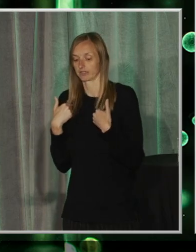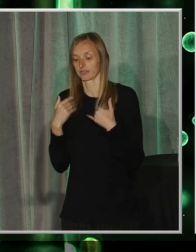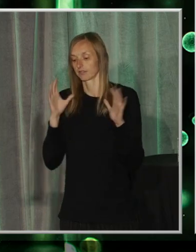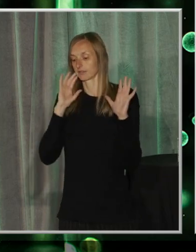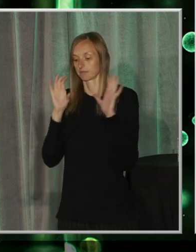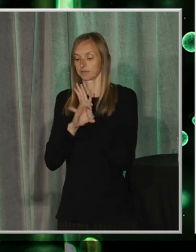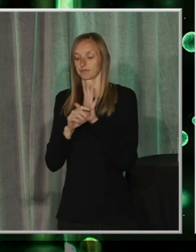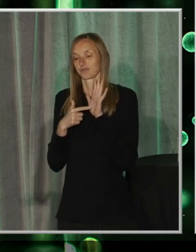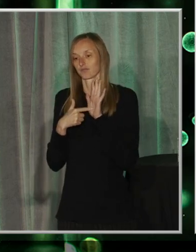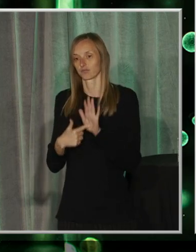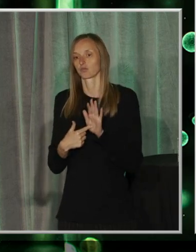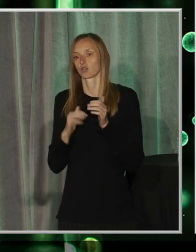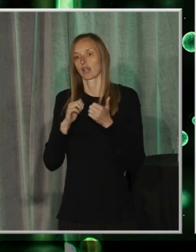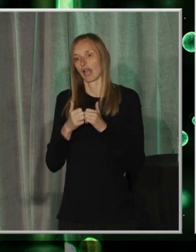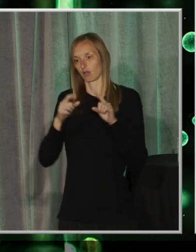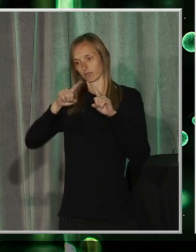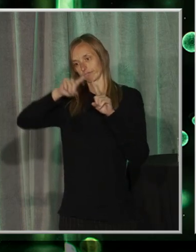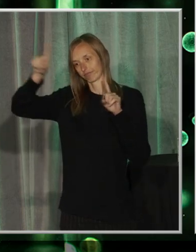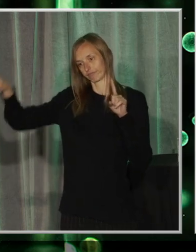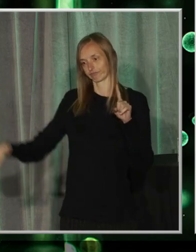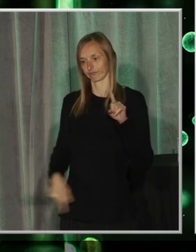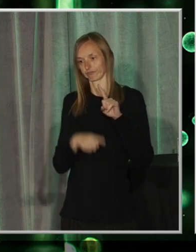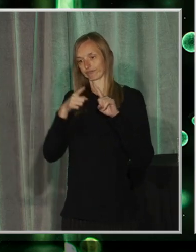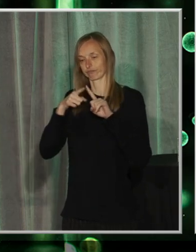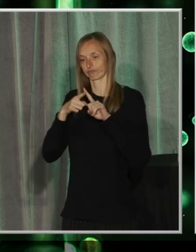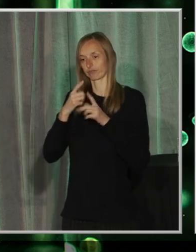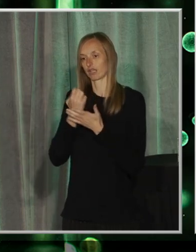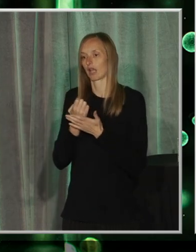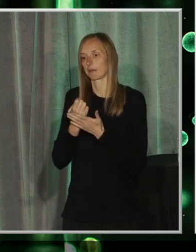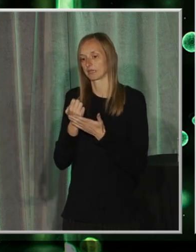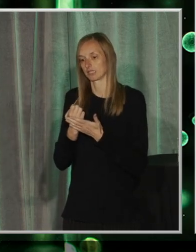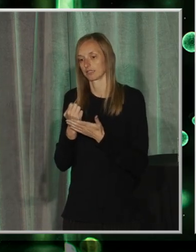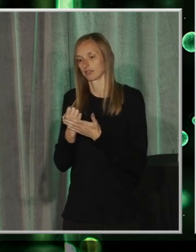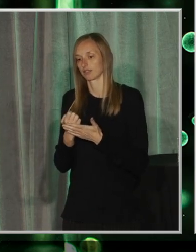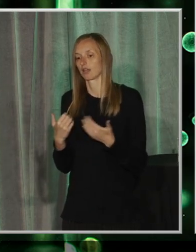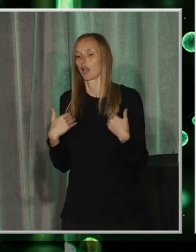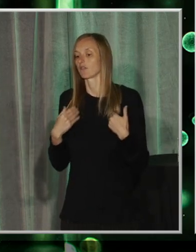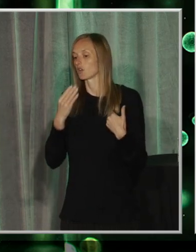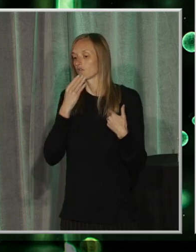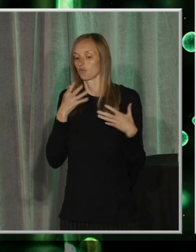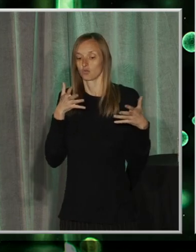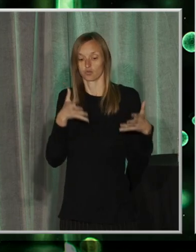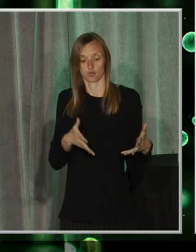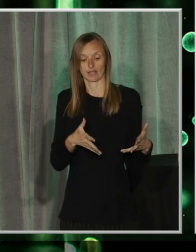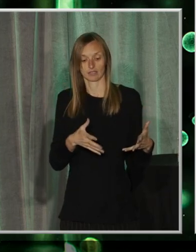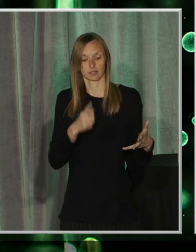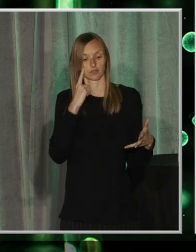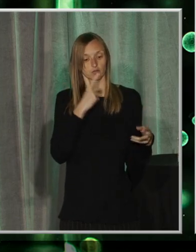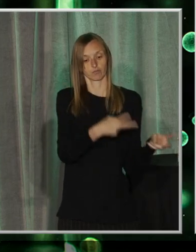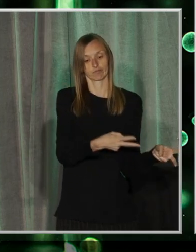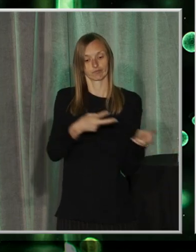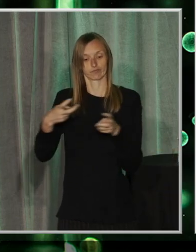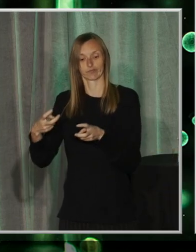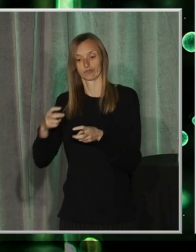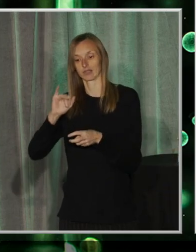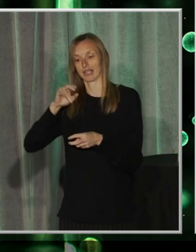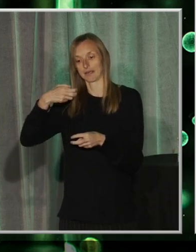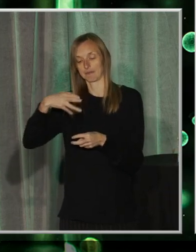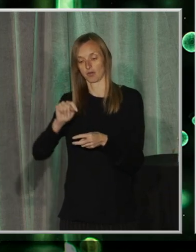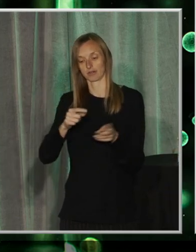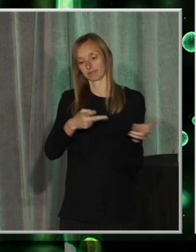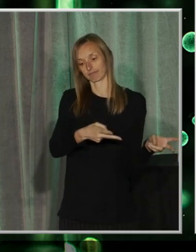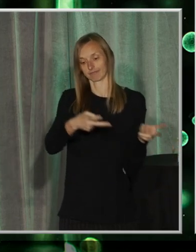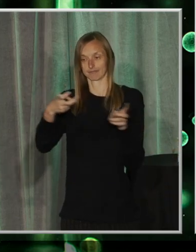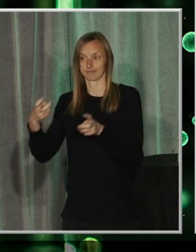represent a circular economy, because we'll have food waste as our input, and then